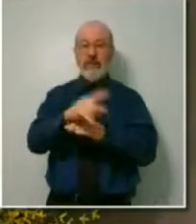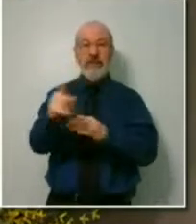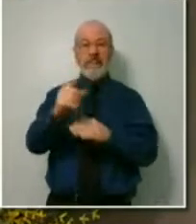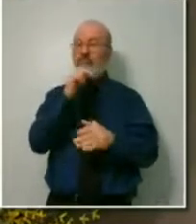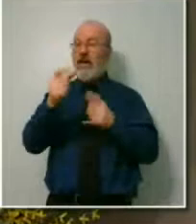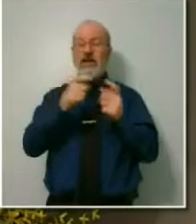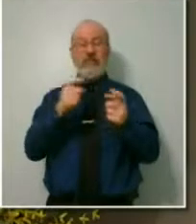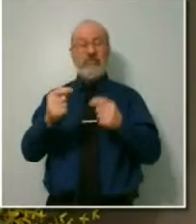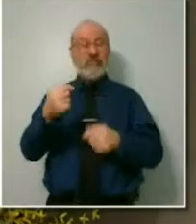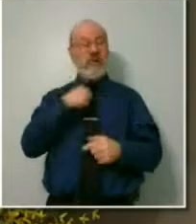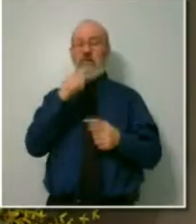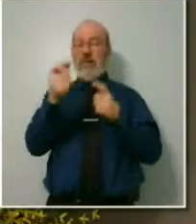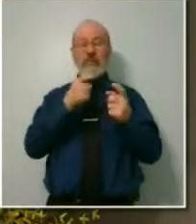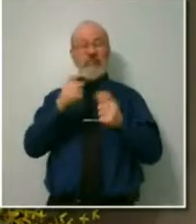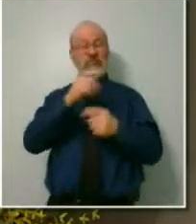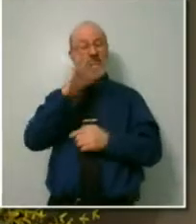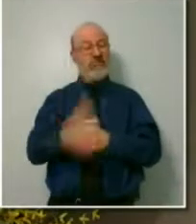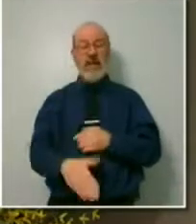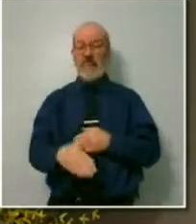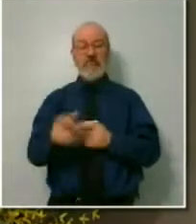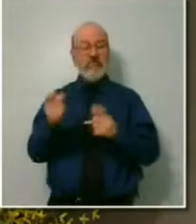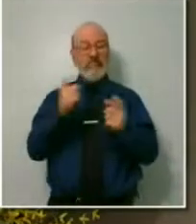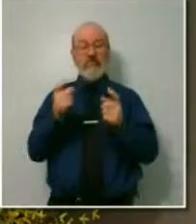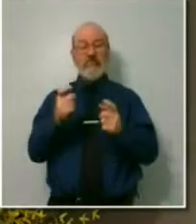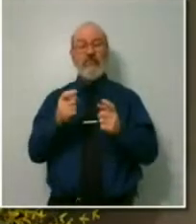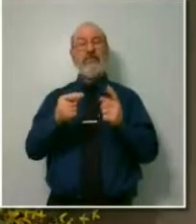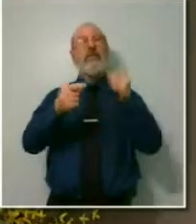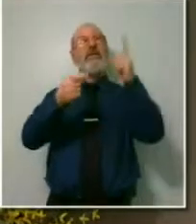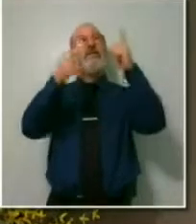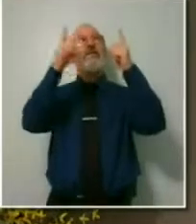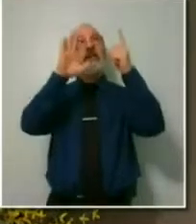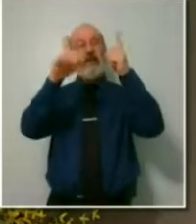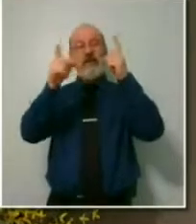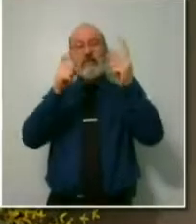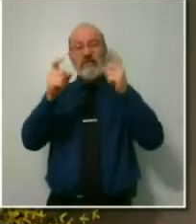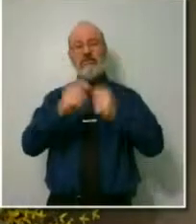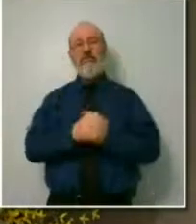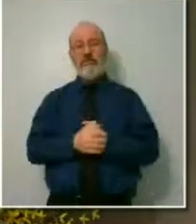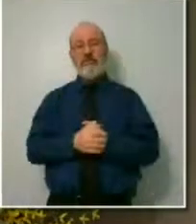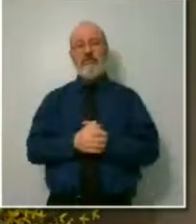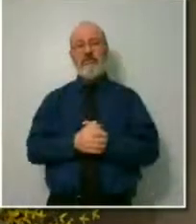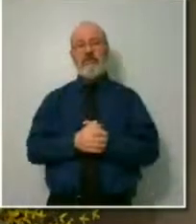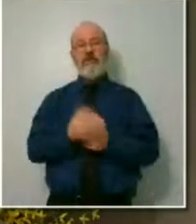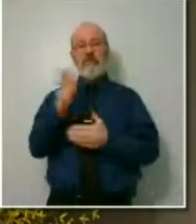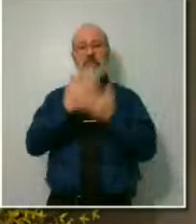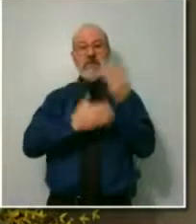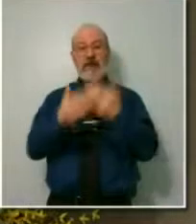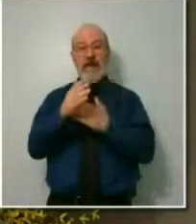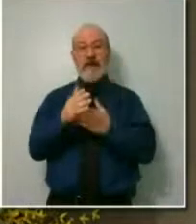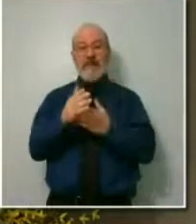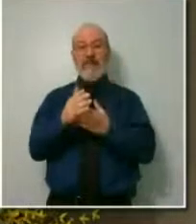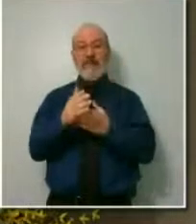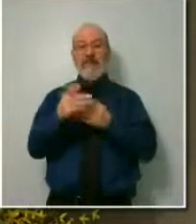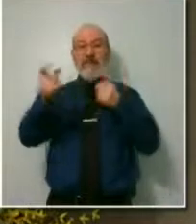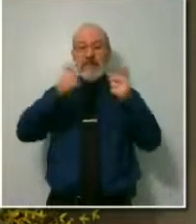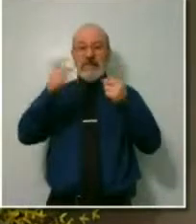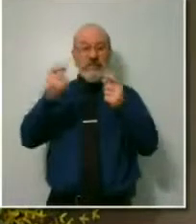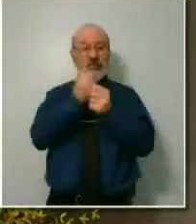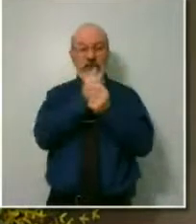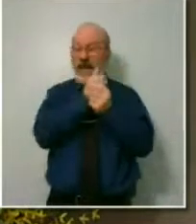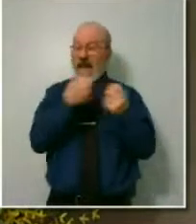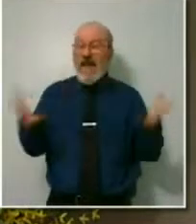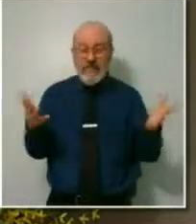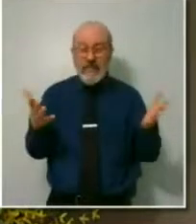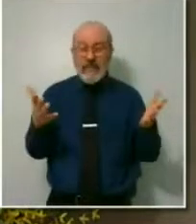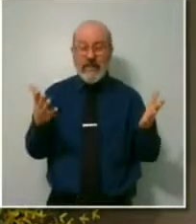not in control. We never have been. God is. But the hand that's on the steering wheel, that's controlling and directing the events